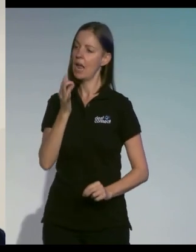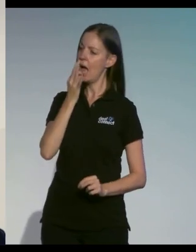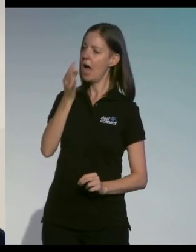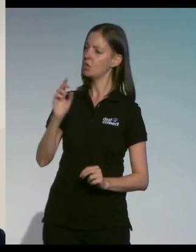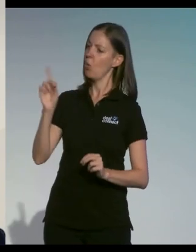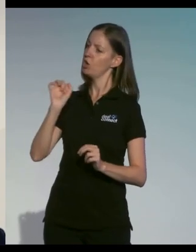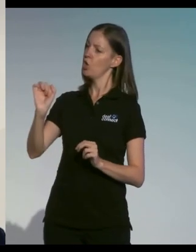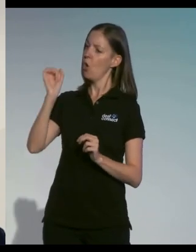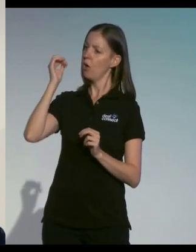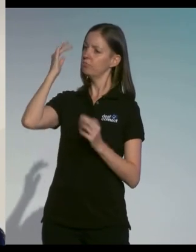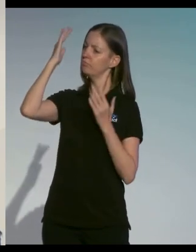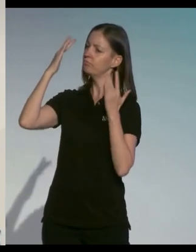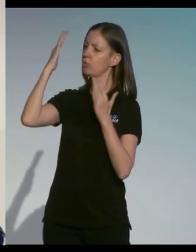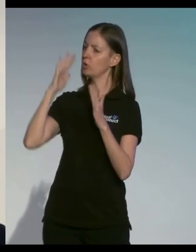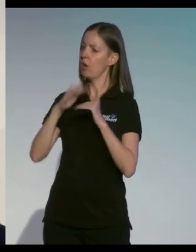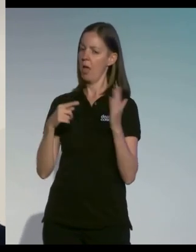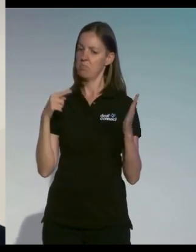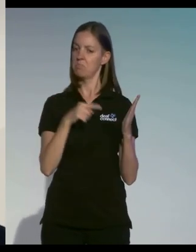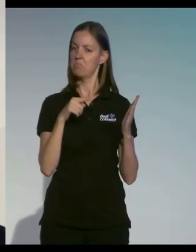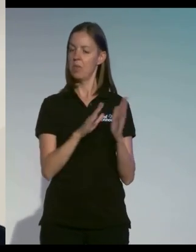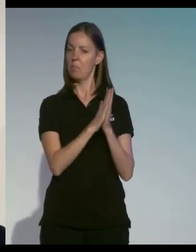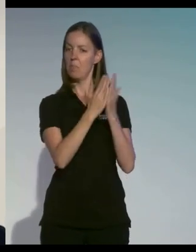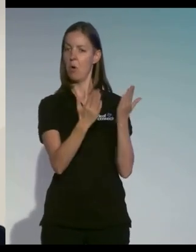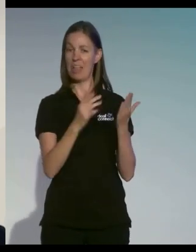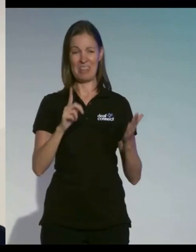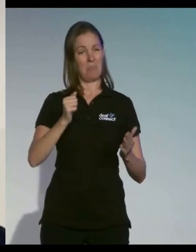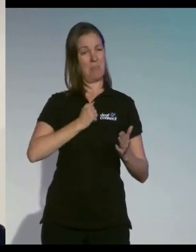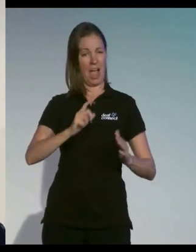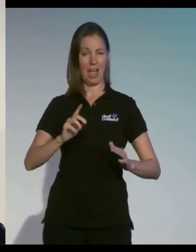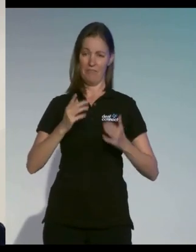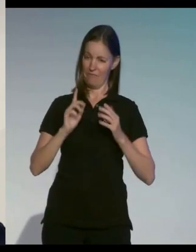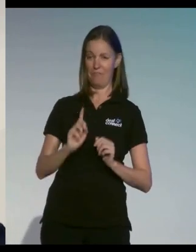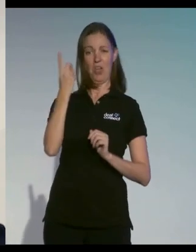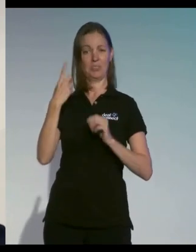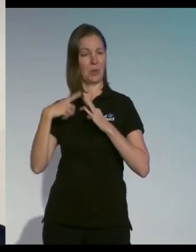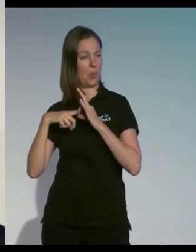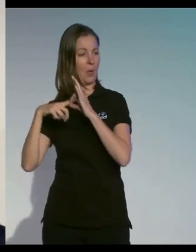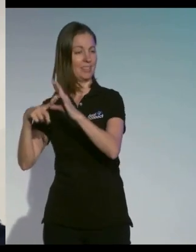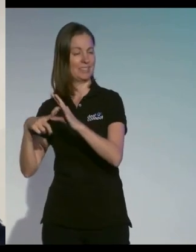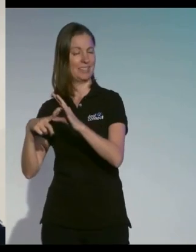von Ribbentrop? Because I thought that was my opening pitch.